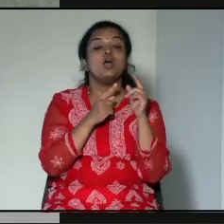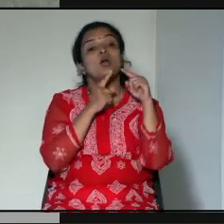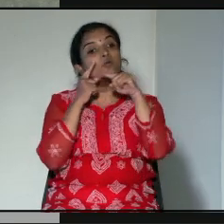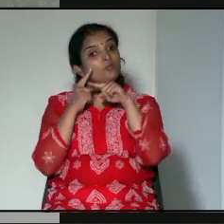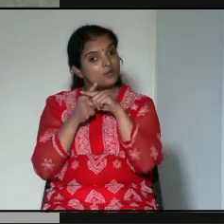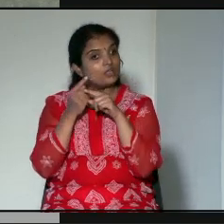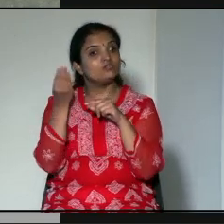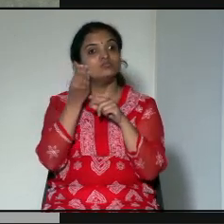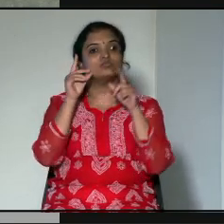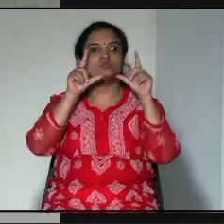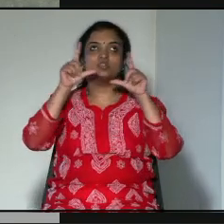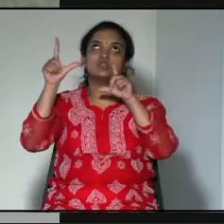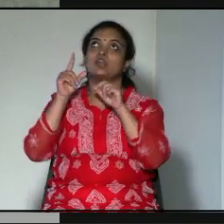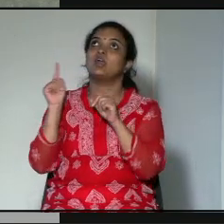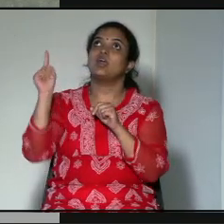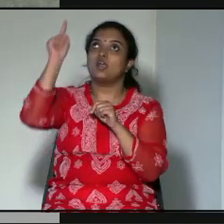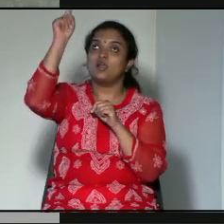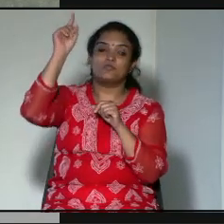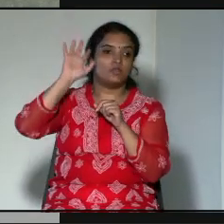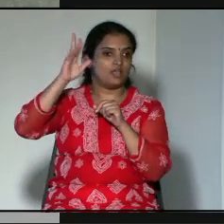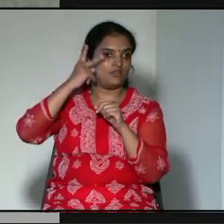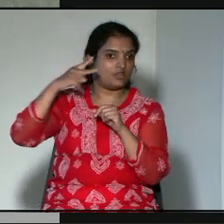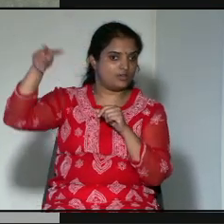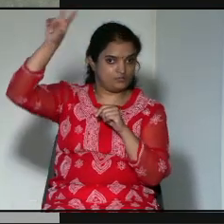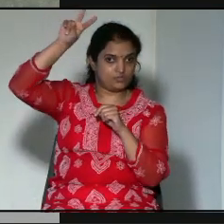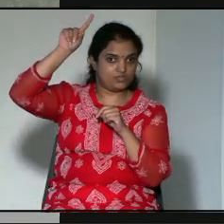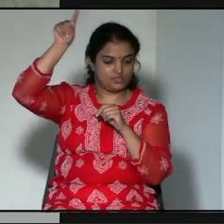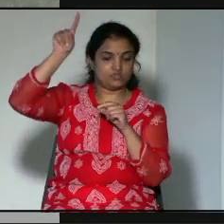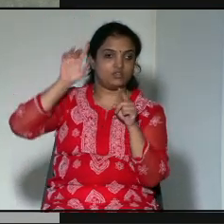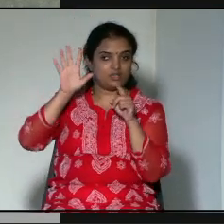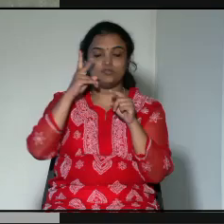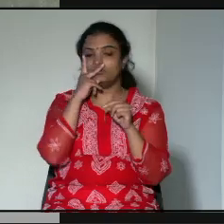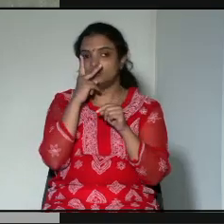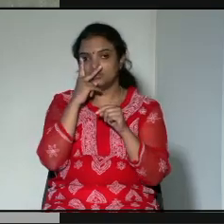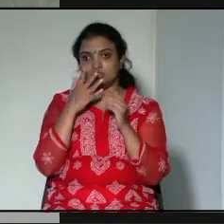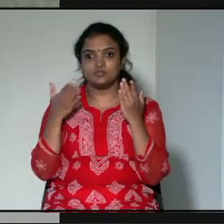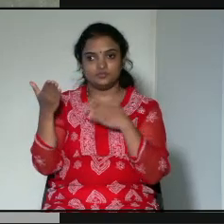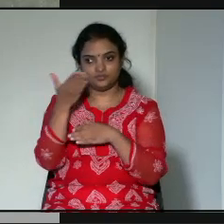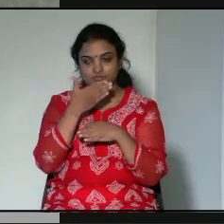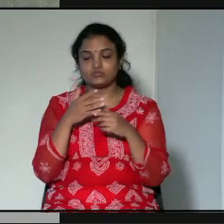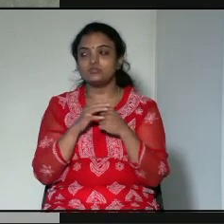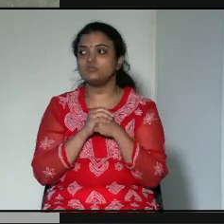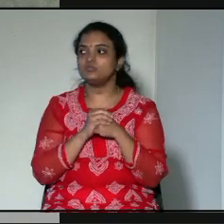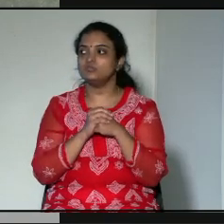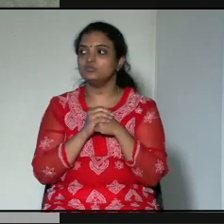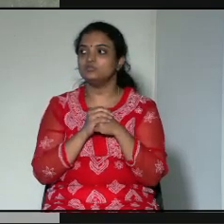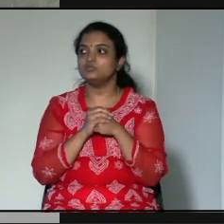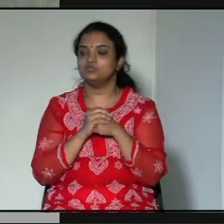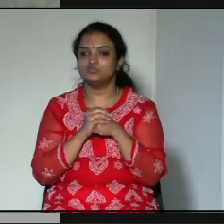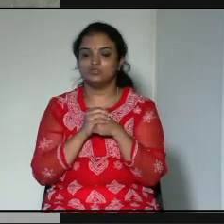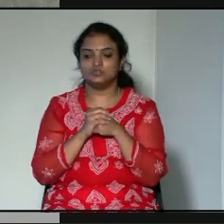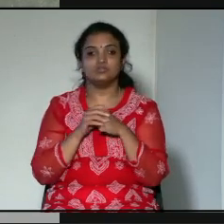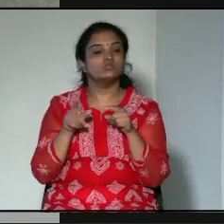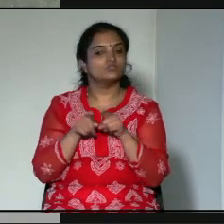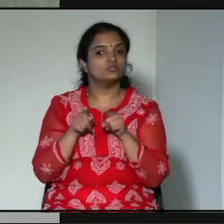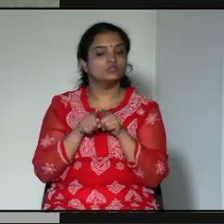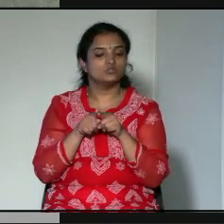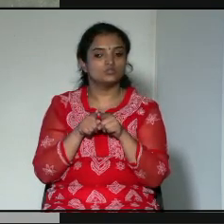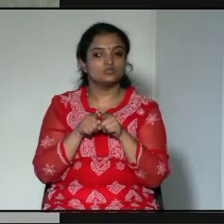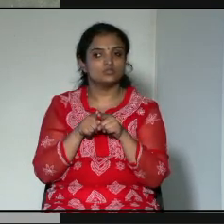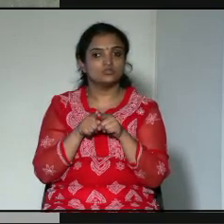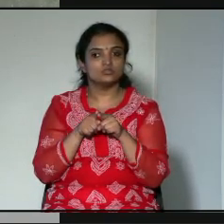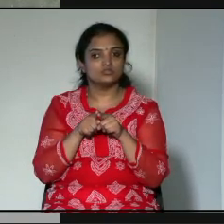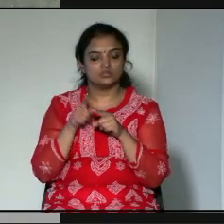upstairs. And of course, as Arnika mentioned, Supriya Banerjee was really